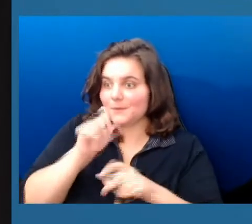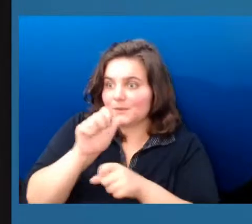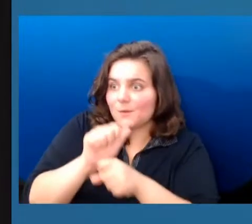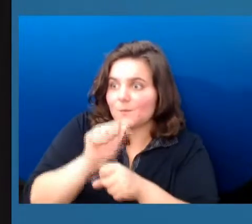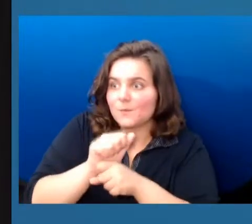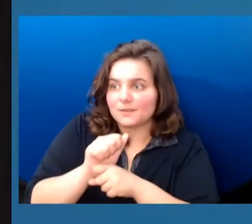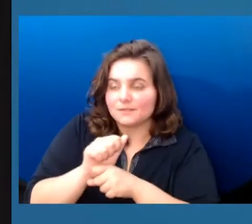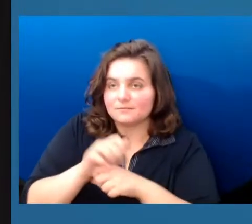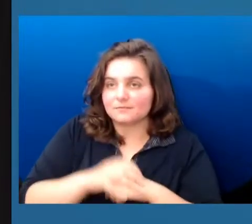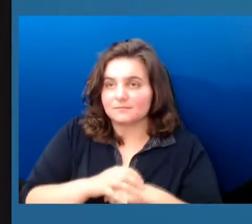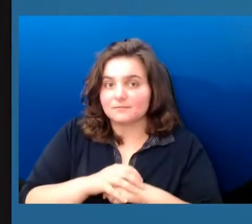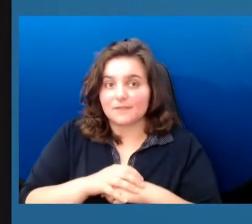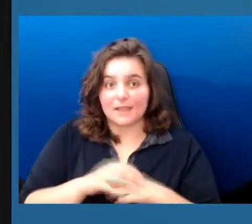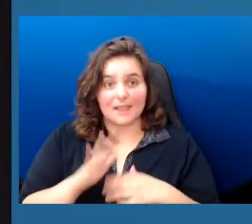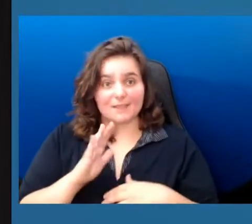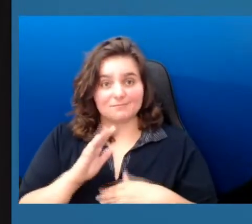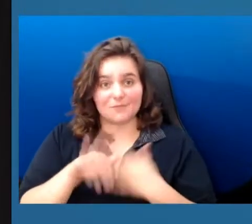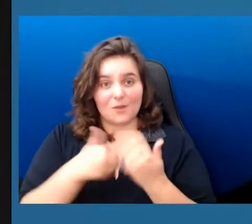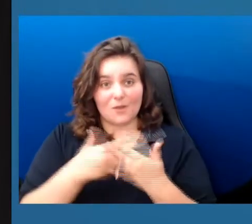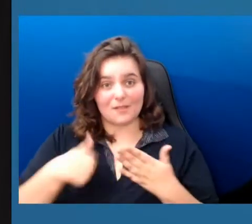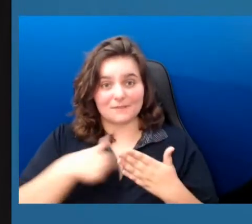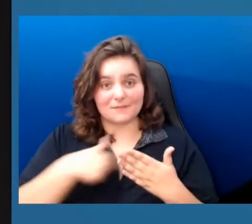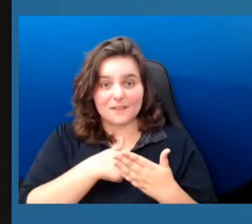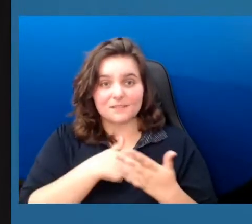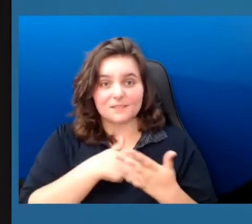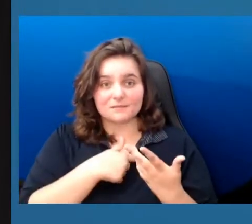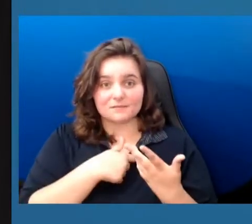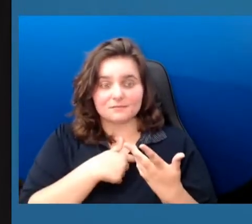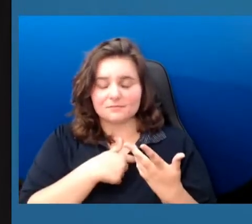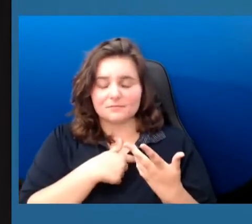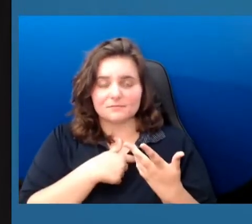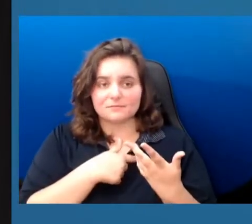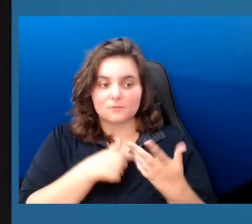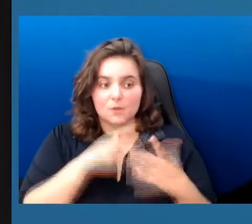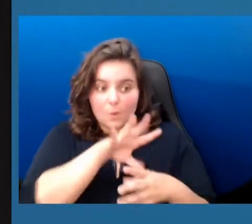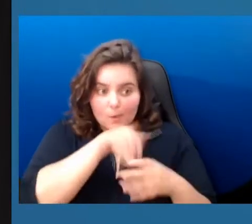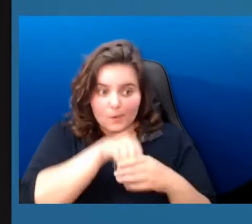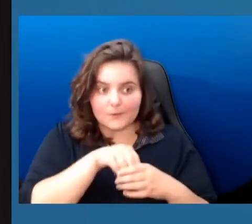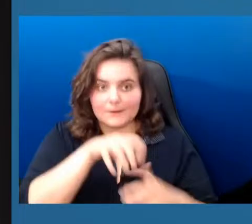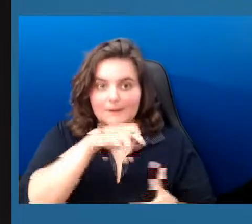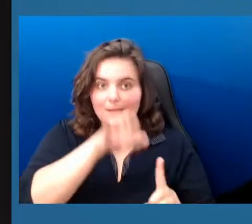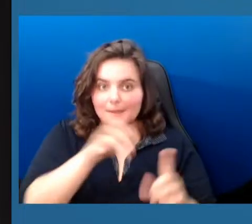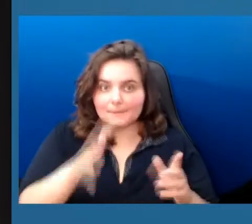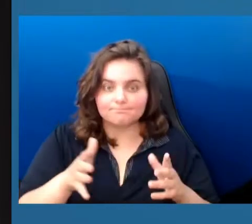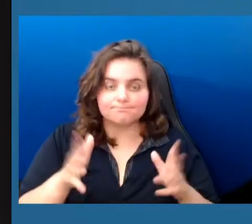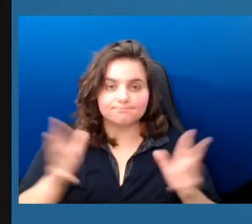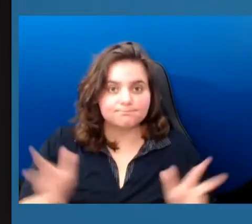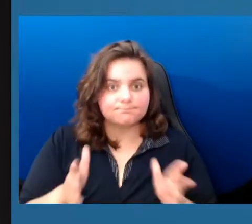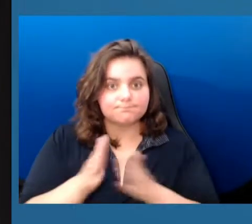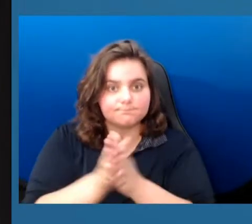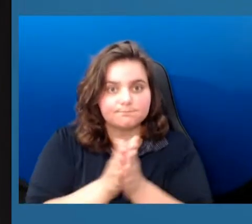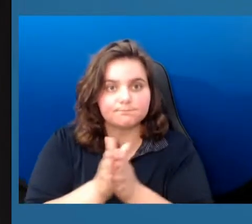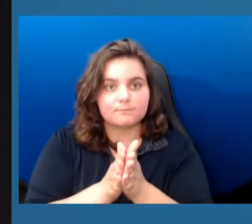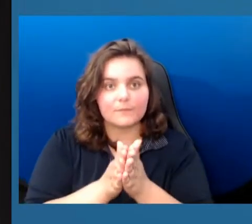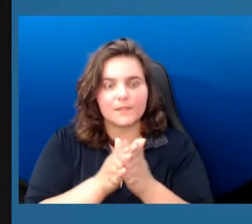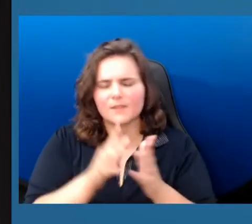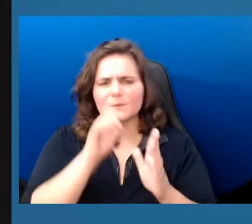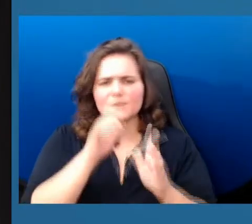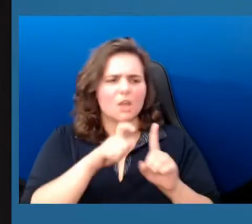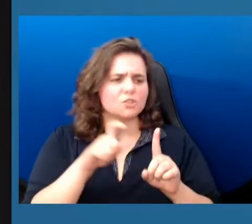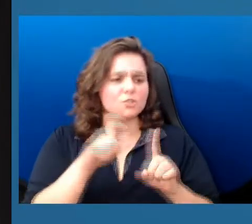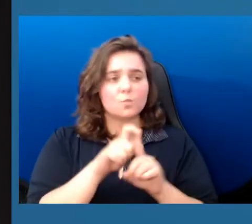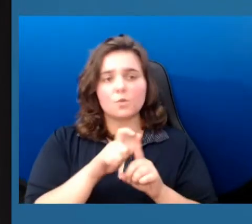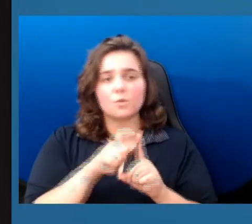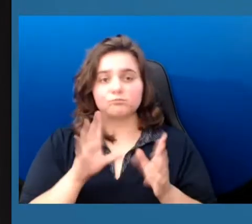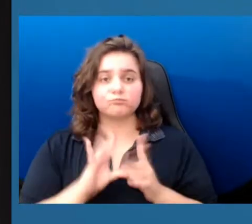movement, so deeply appreciate that it wasn't just words, that you came through with deed and action.